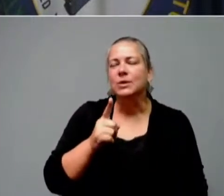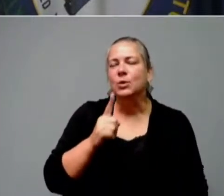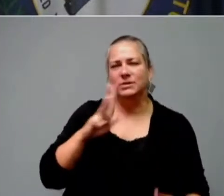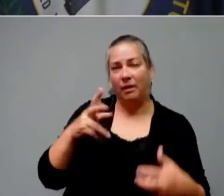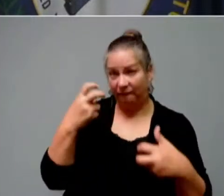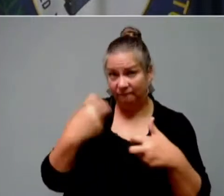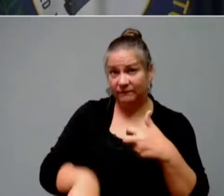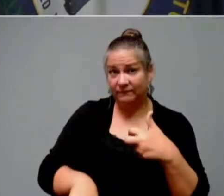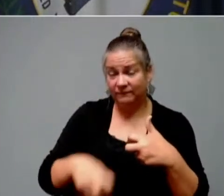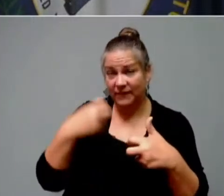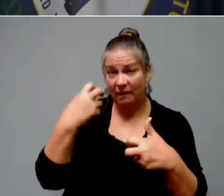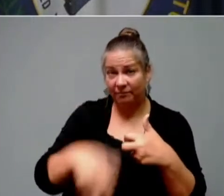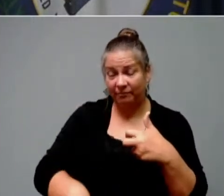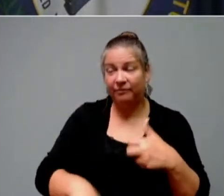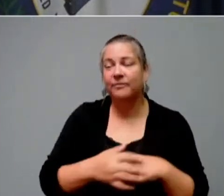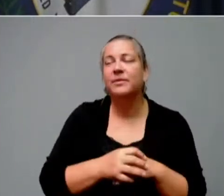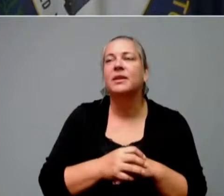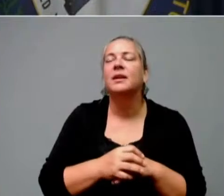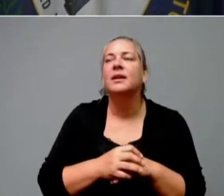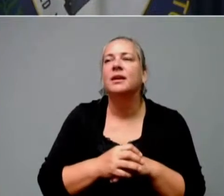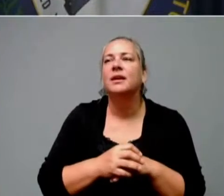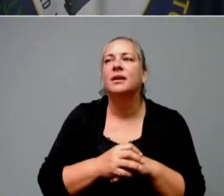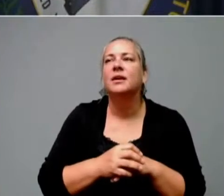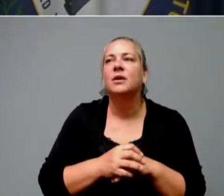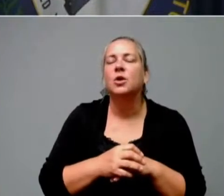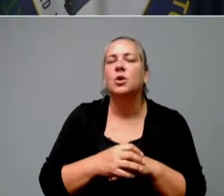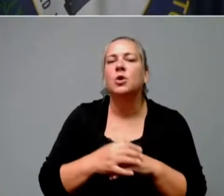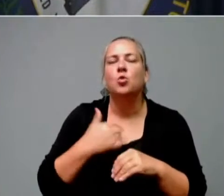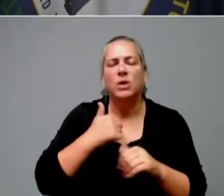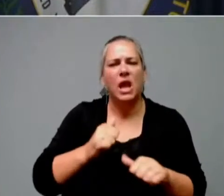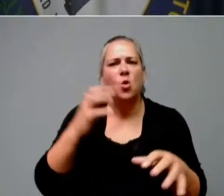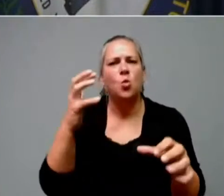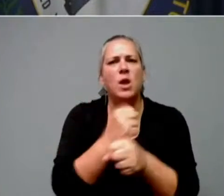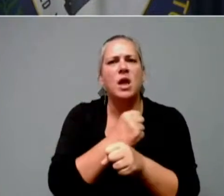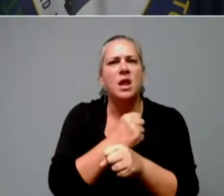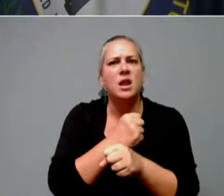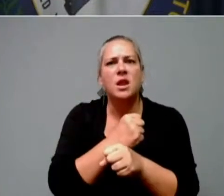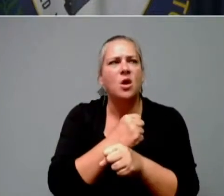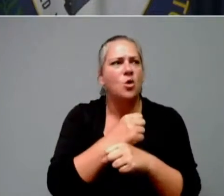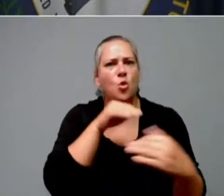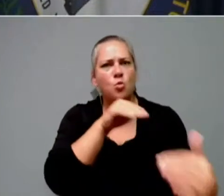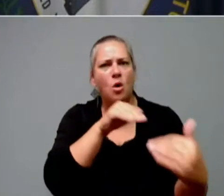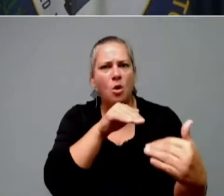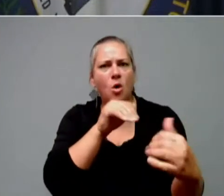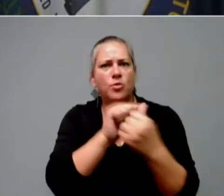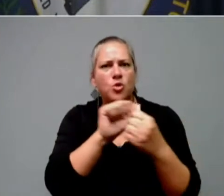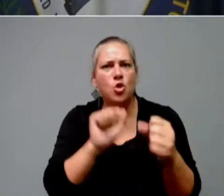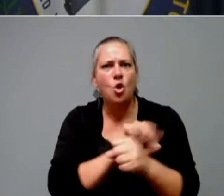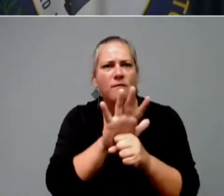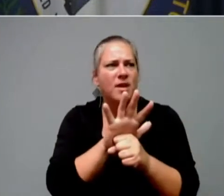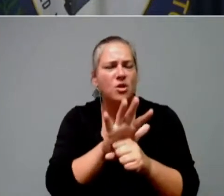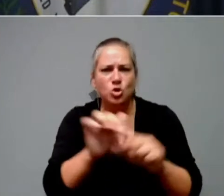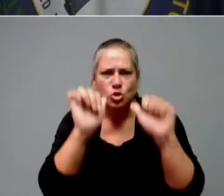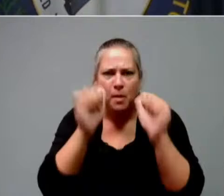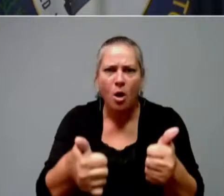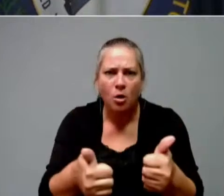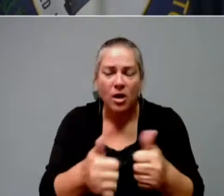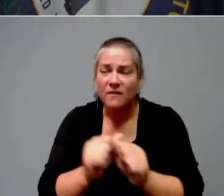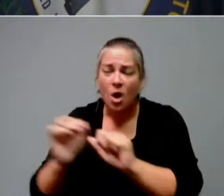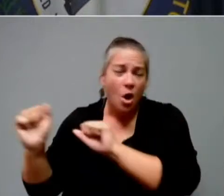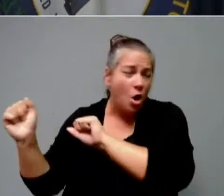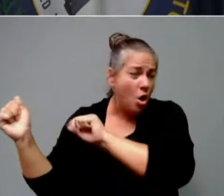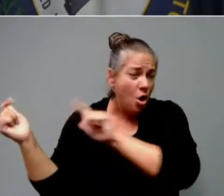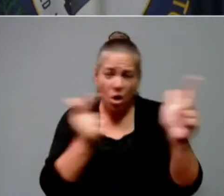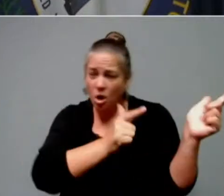to process is that we could win this war tomorrow. If everybody who's unvaccinated who qualifies would go out and